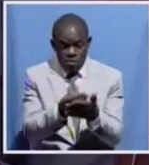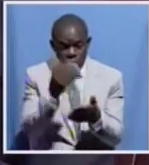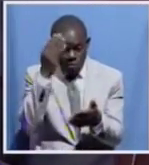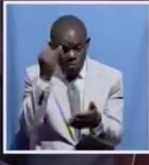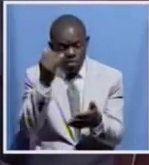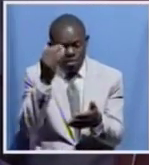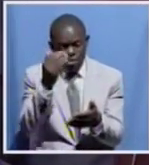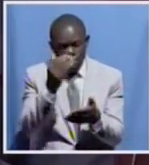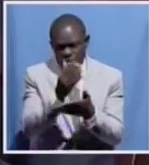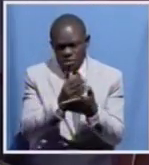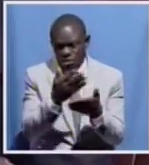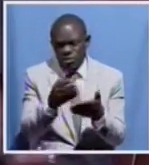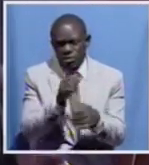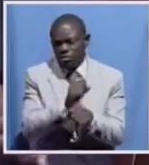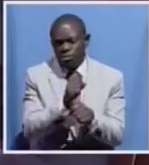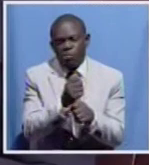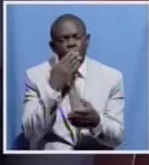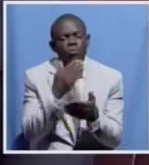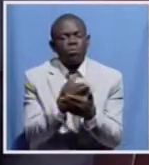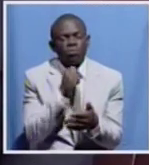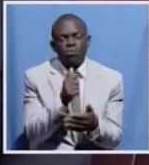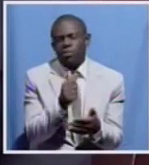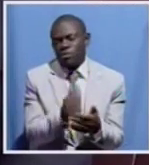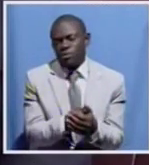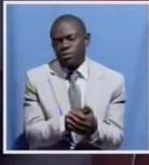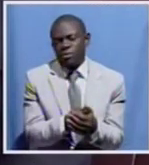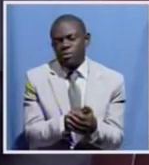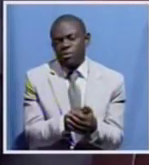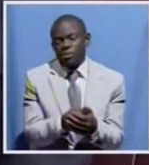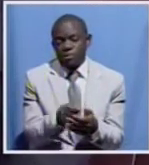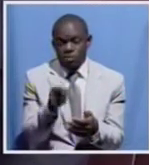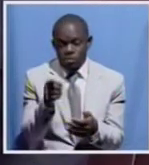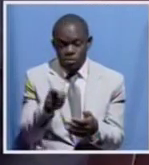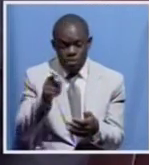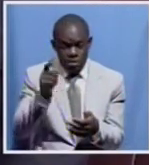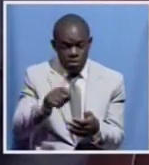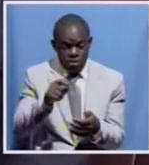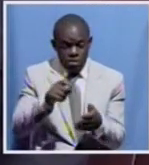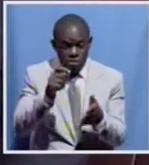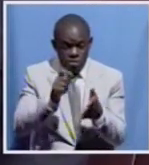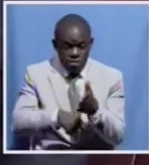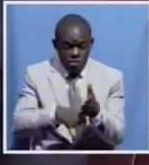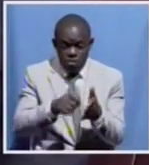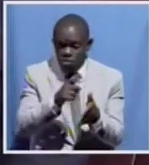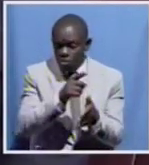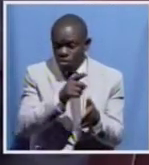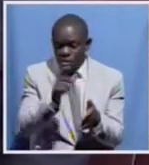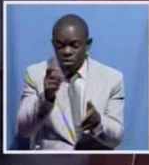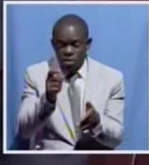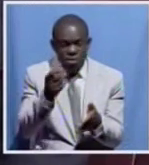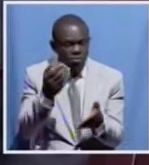much in adverts. So for instance, I understand it can cost between 100, maybe 200 million for